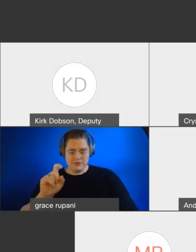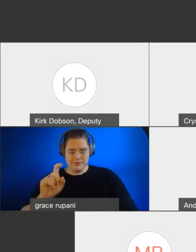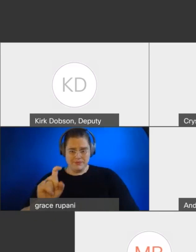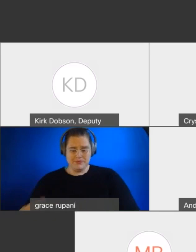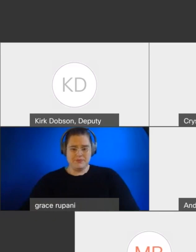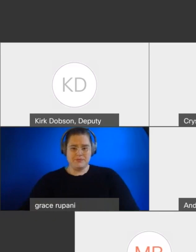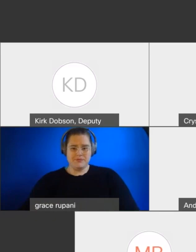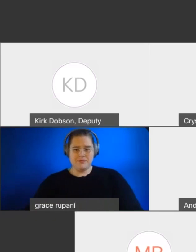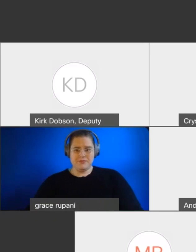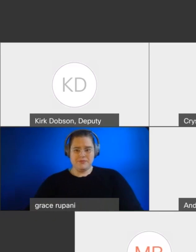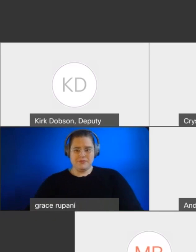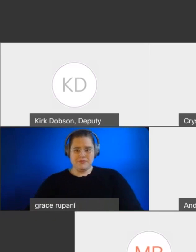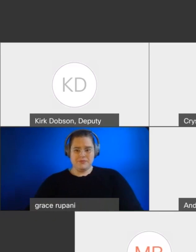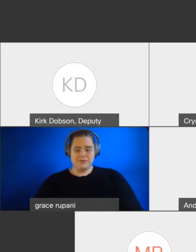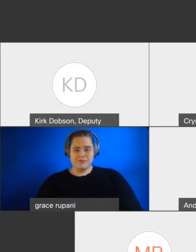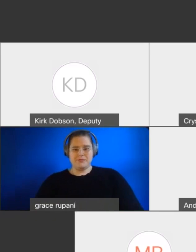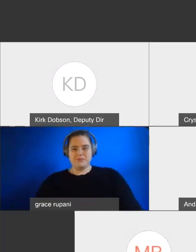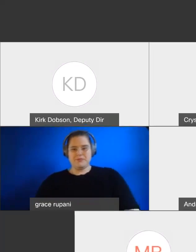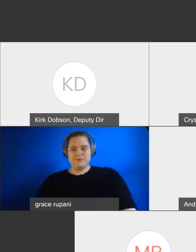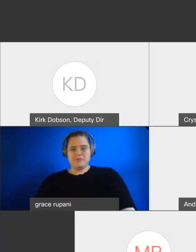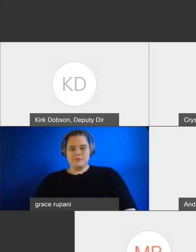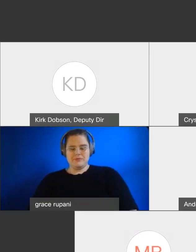the data, correct?